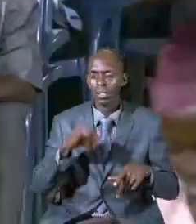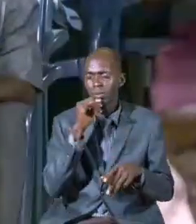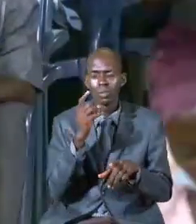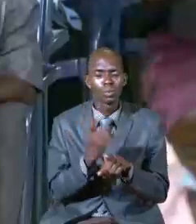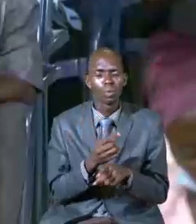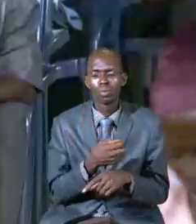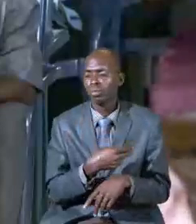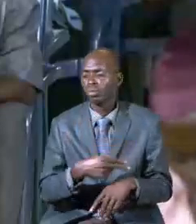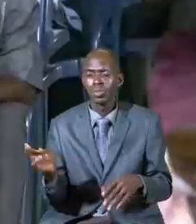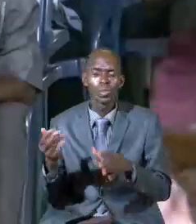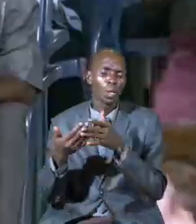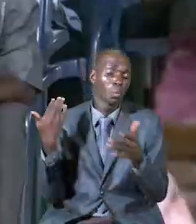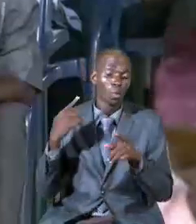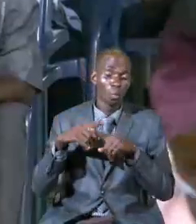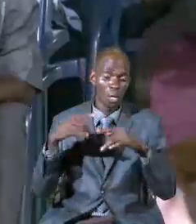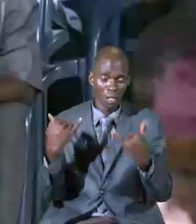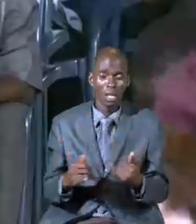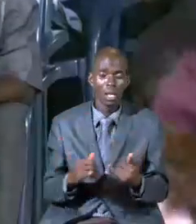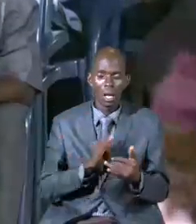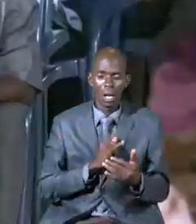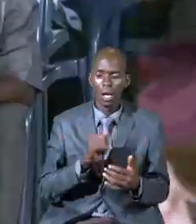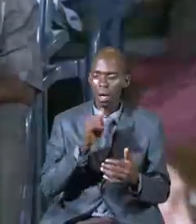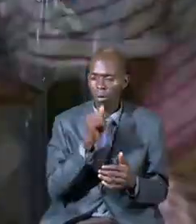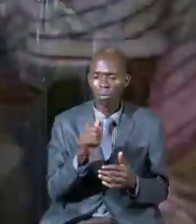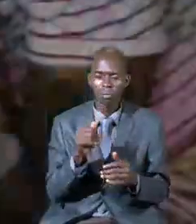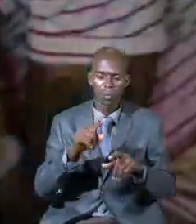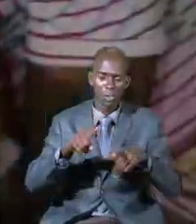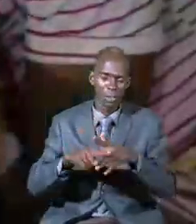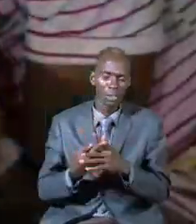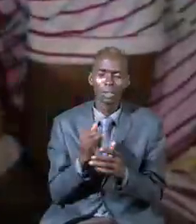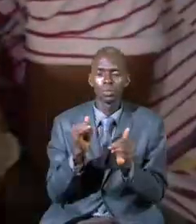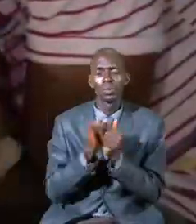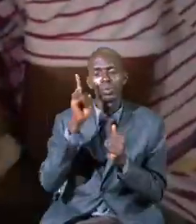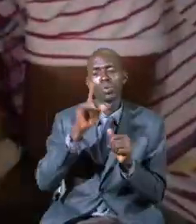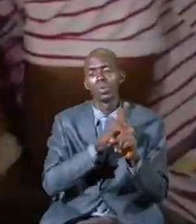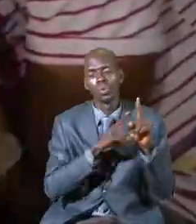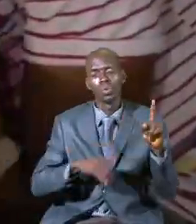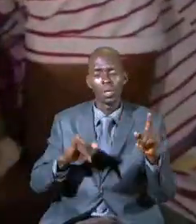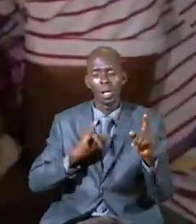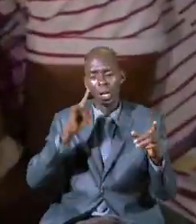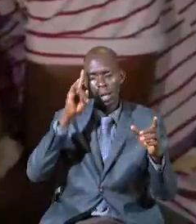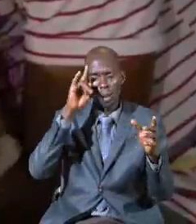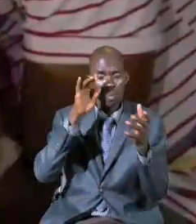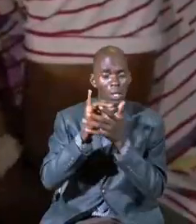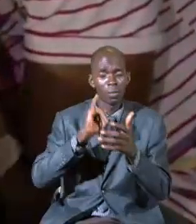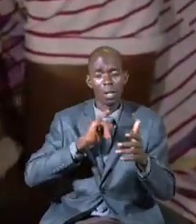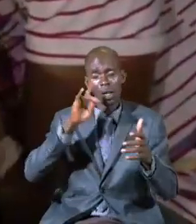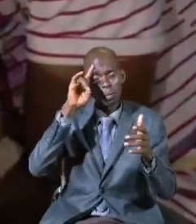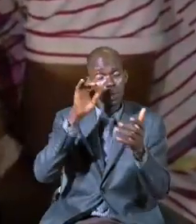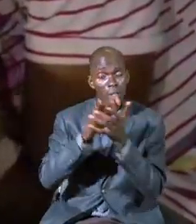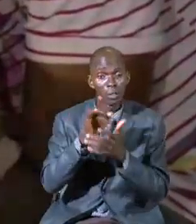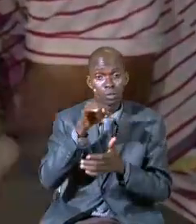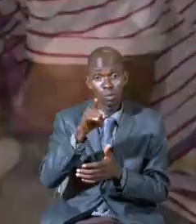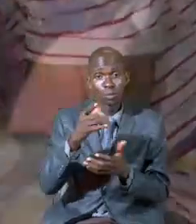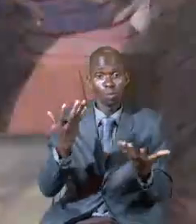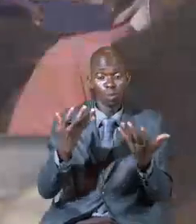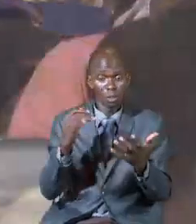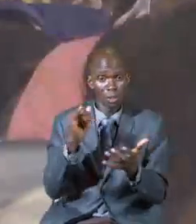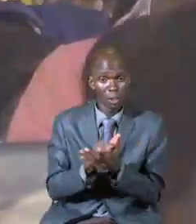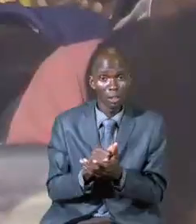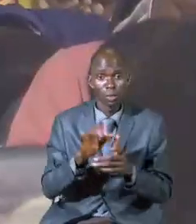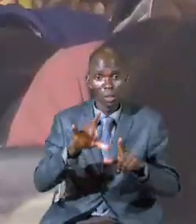now I'm going to start with you. Lord, I believe. Lord, I believe. Where are you? And you raise up your hand. If you're raising up your